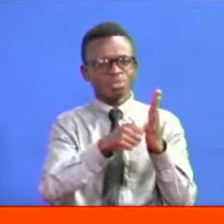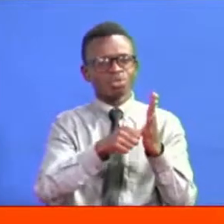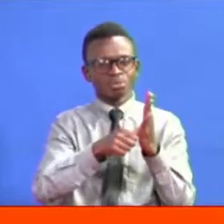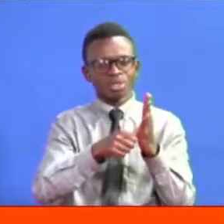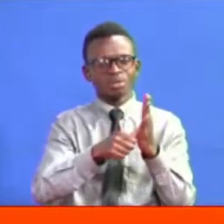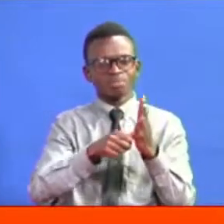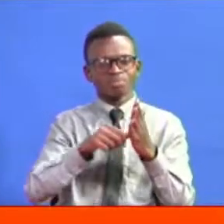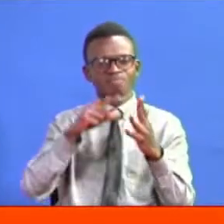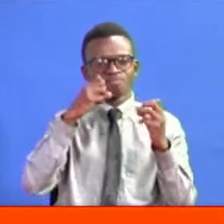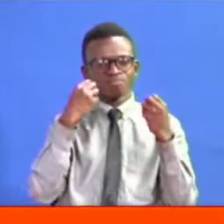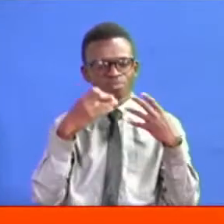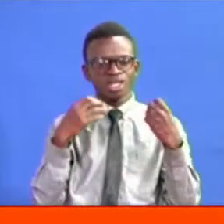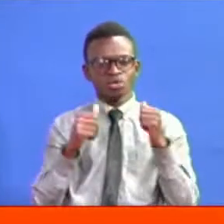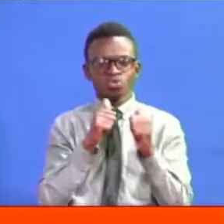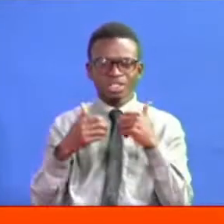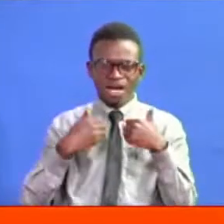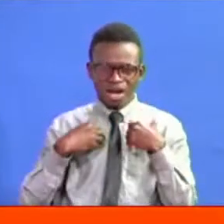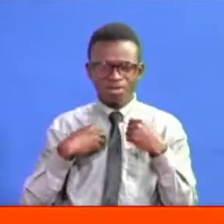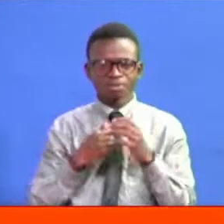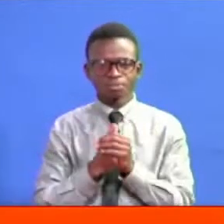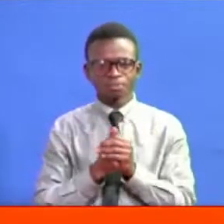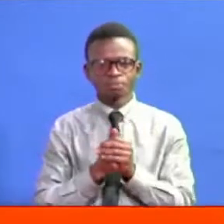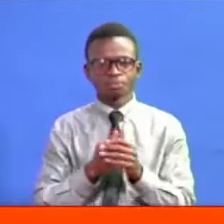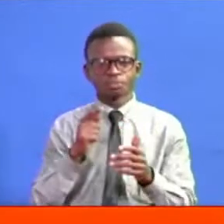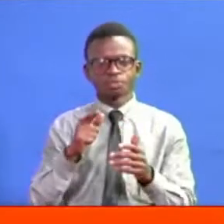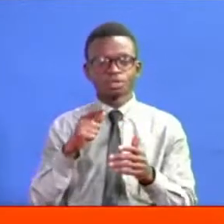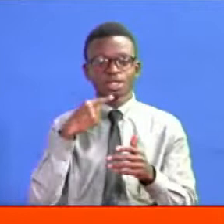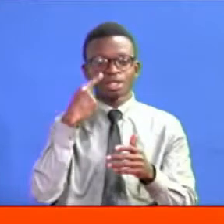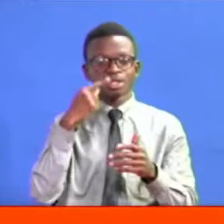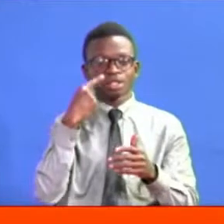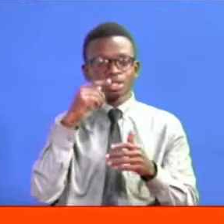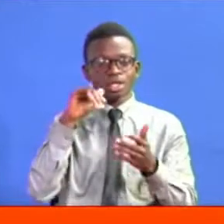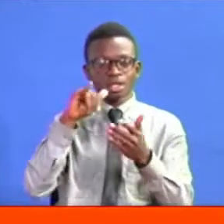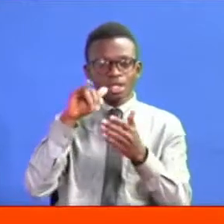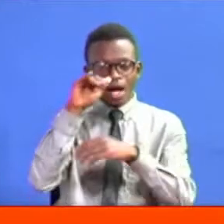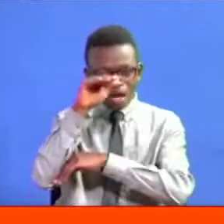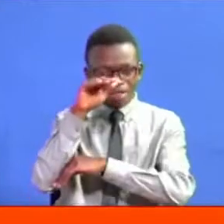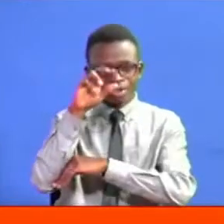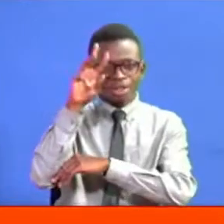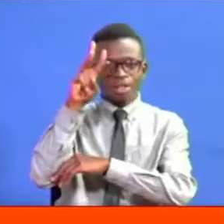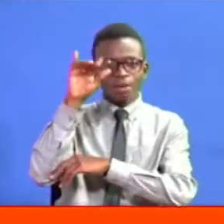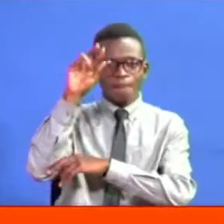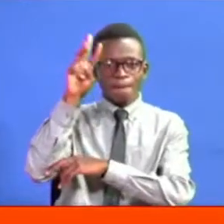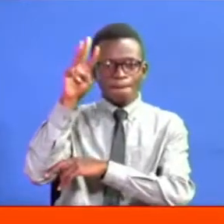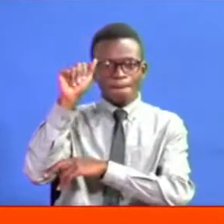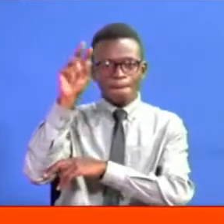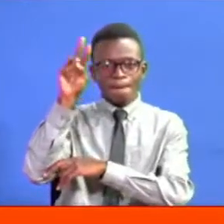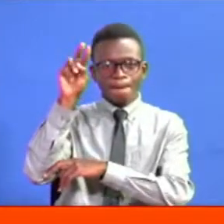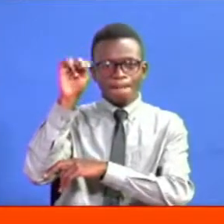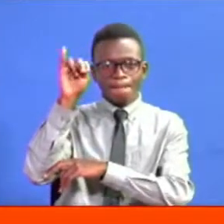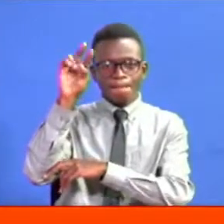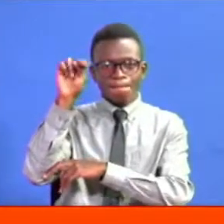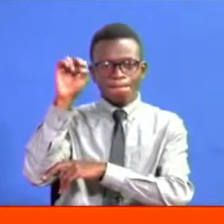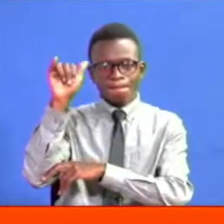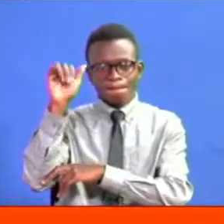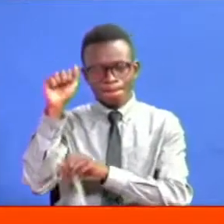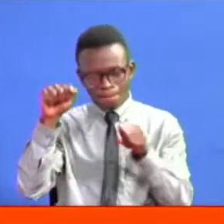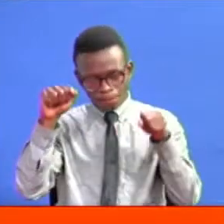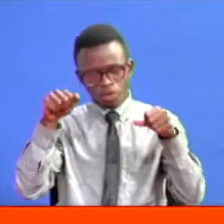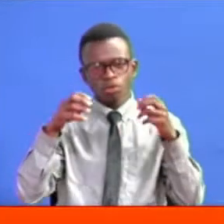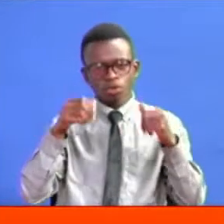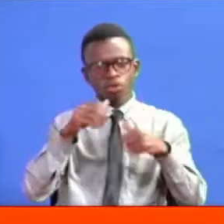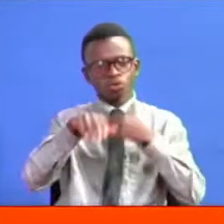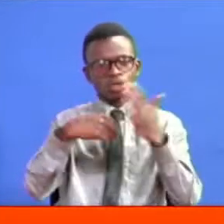and challenges they are facing. This as they urge Machakos gubernatorial aspirant Wavinya Ndeti to address their issues should she